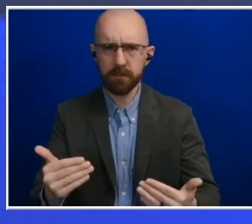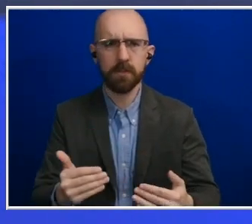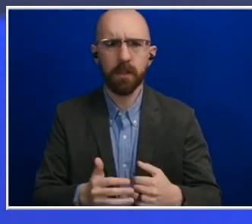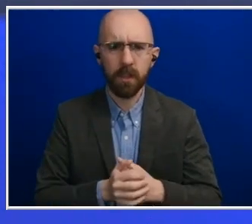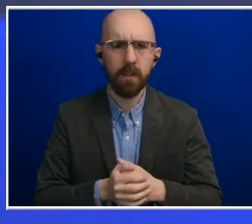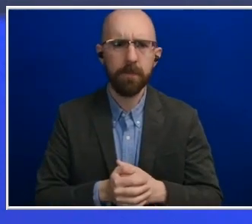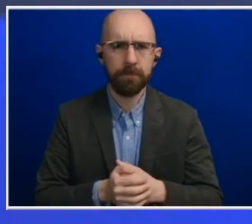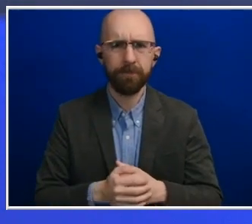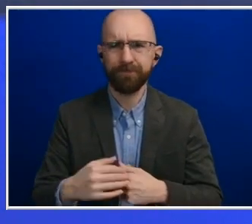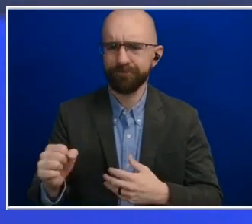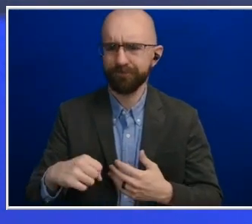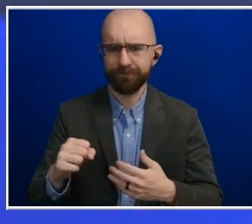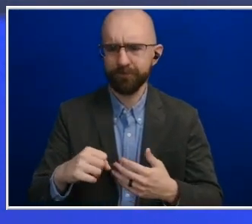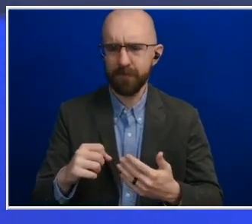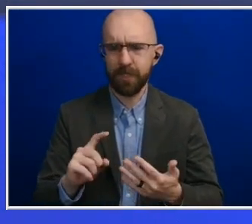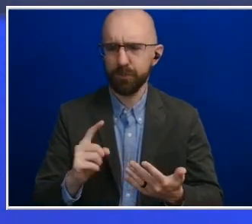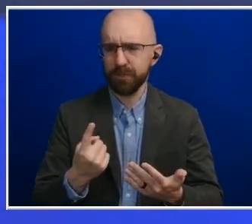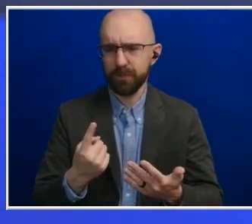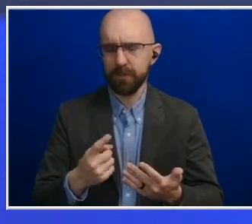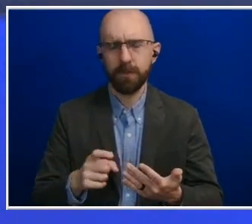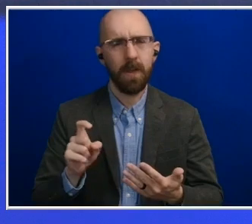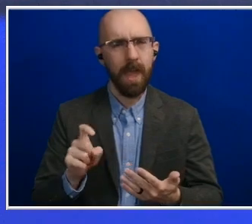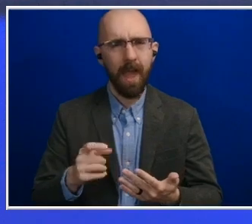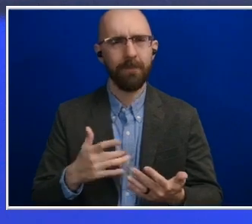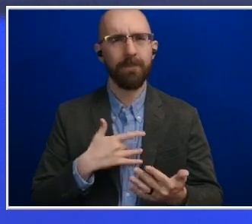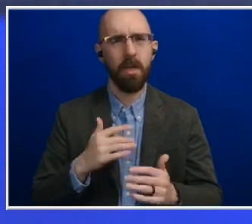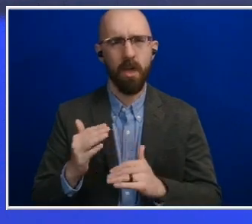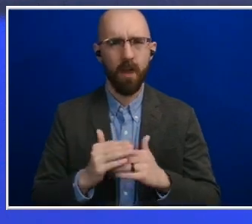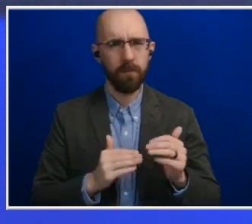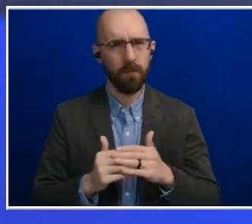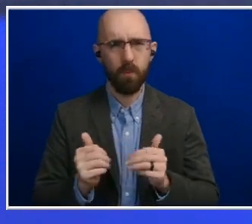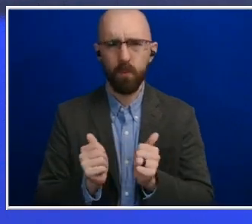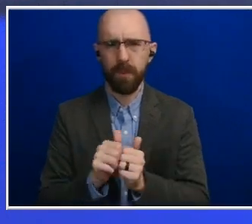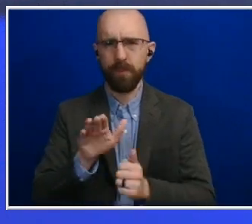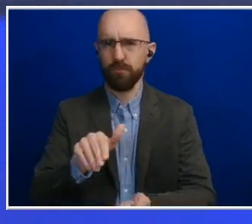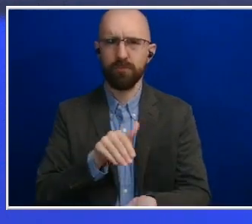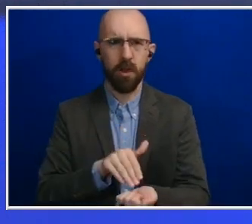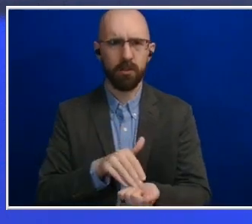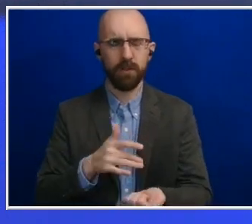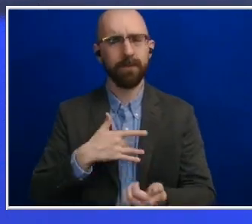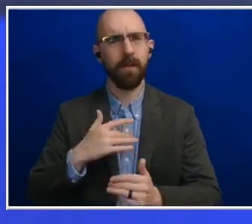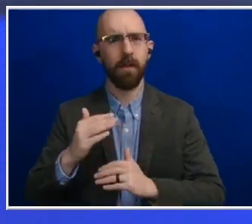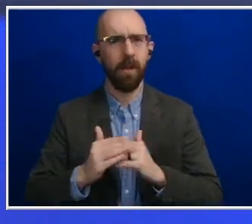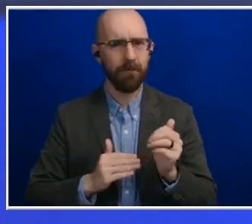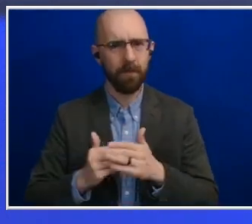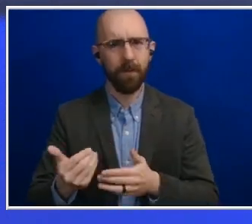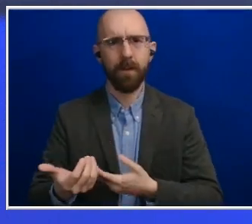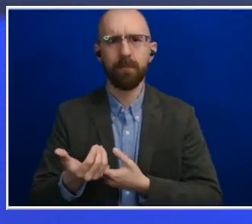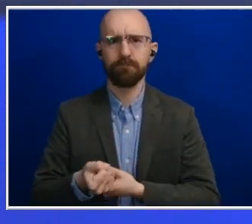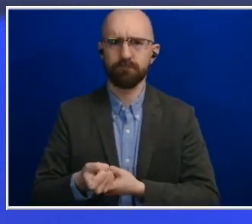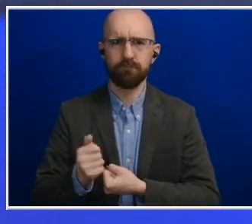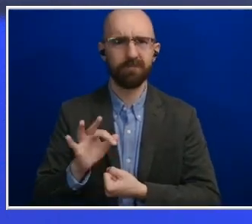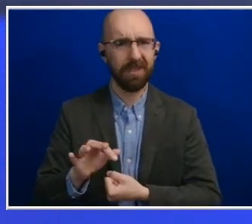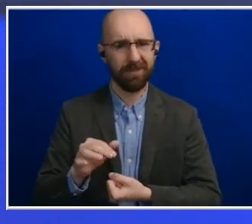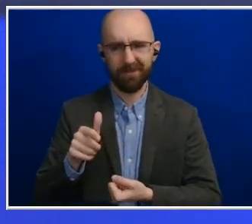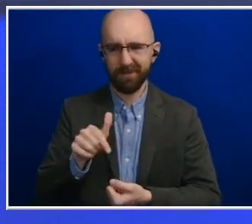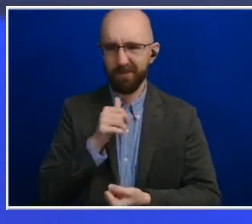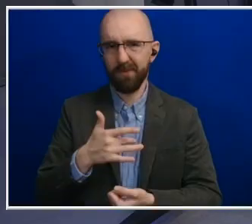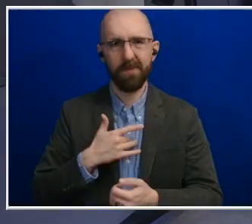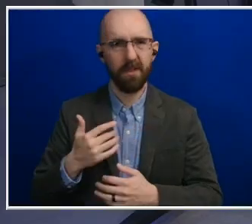It's just, you have to feel comfortable with your doctor. You have to feel comfortable and confident. And if that's not the case, find a different